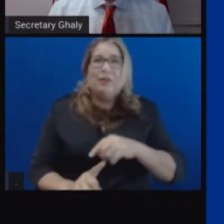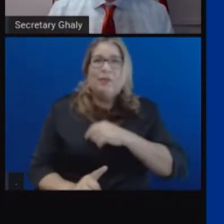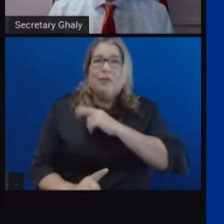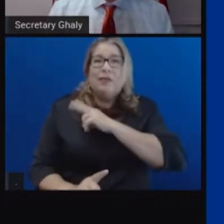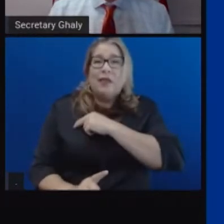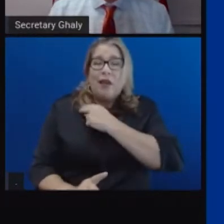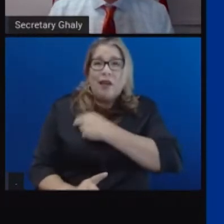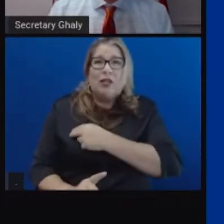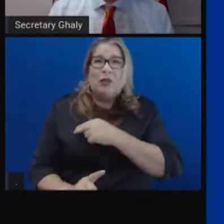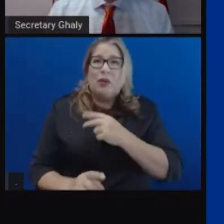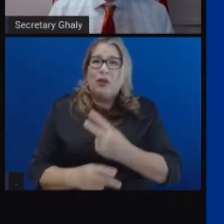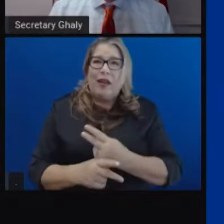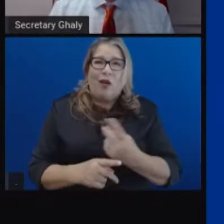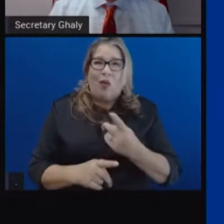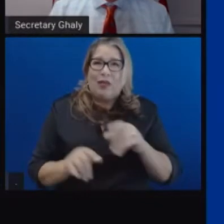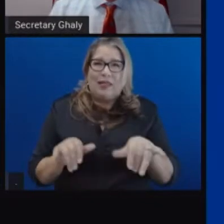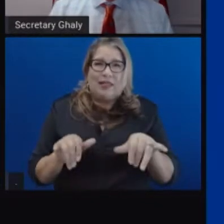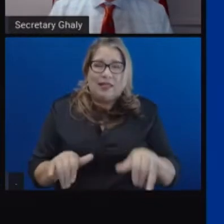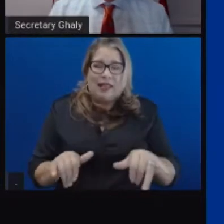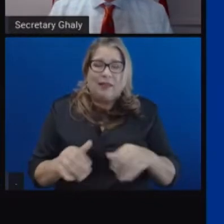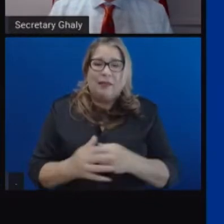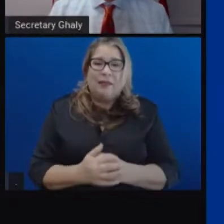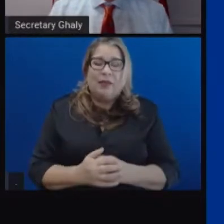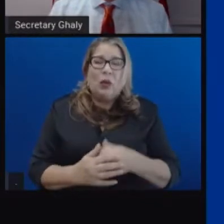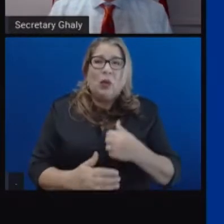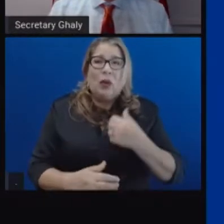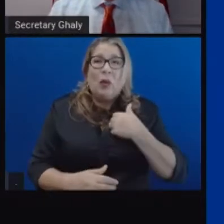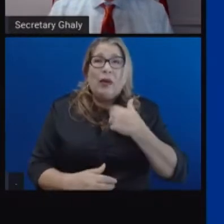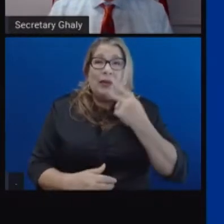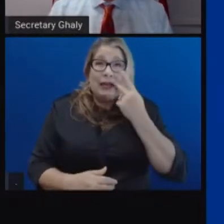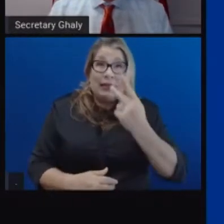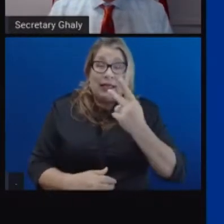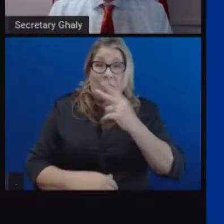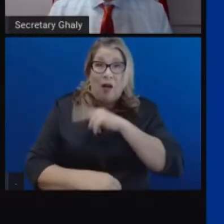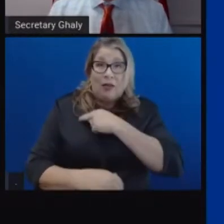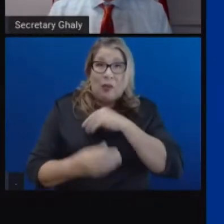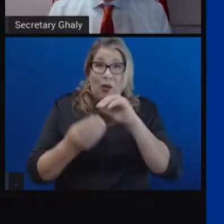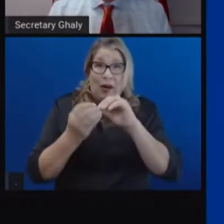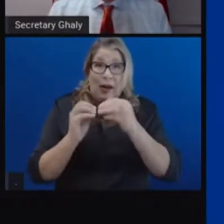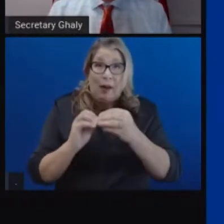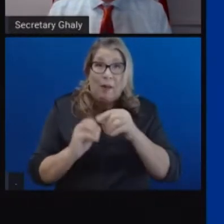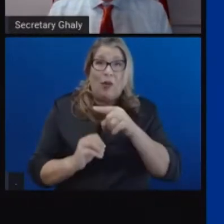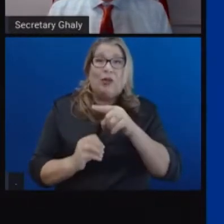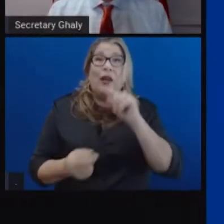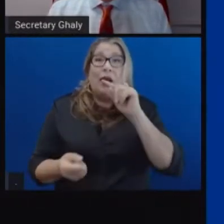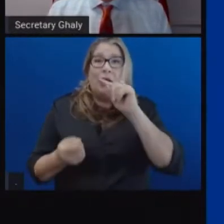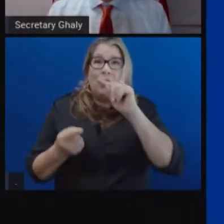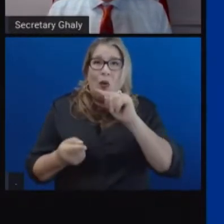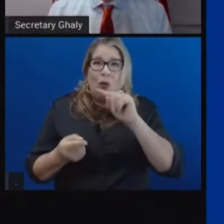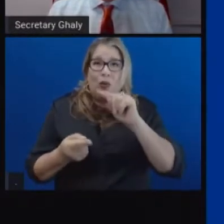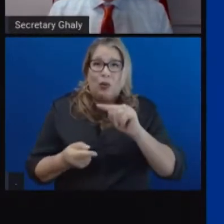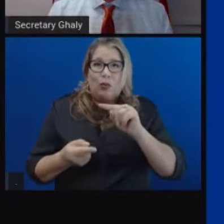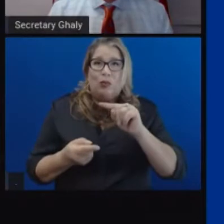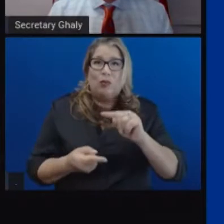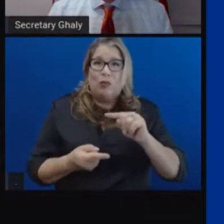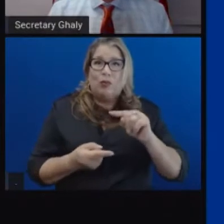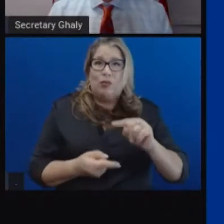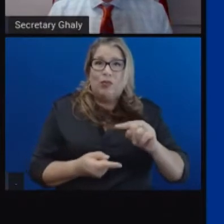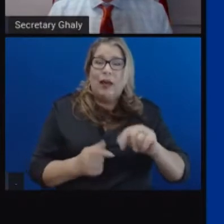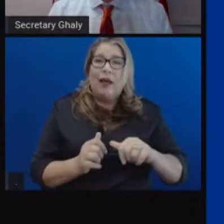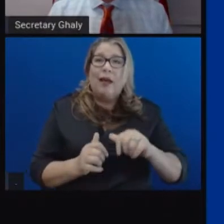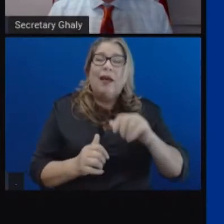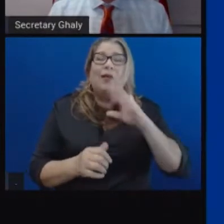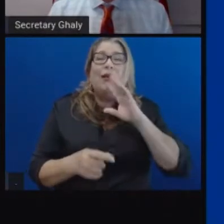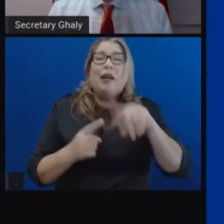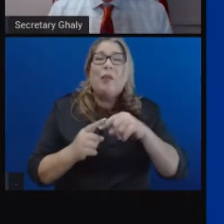sick. And so to see a reduction in our hospital numbers in the last week to 10 days in terms of the rate of rise, I